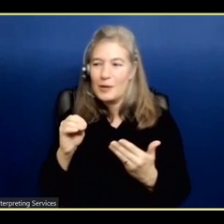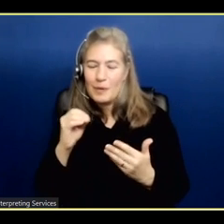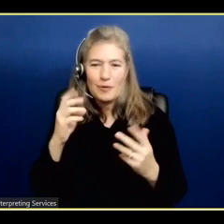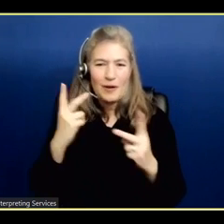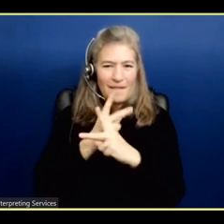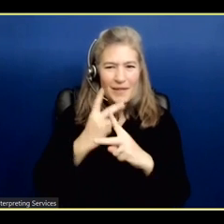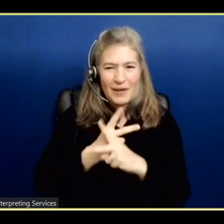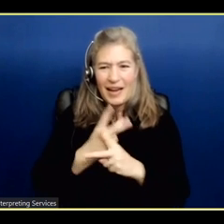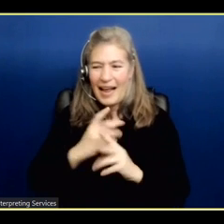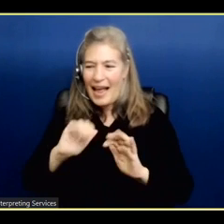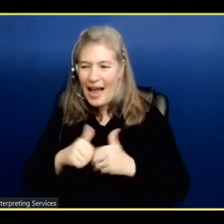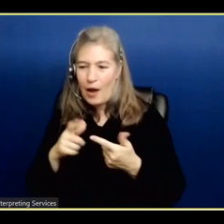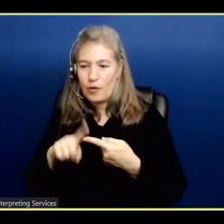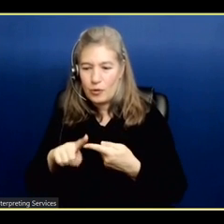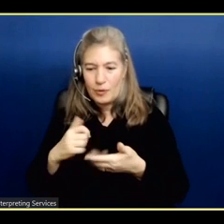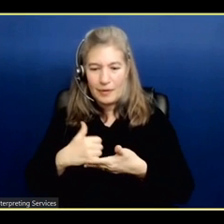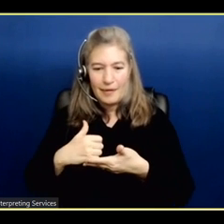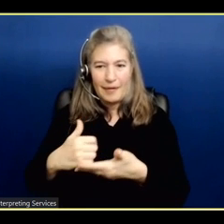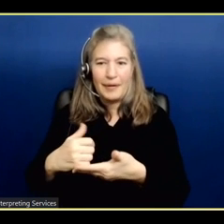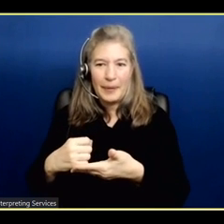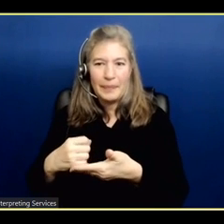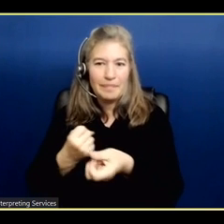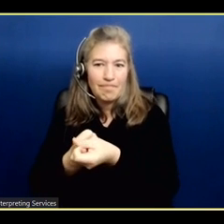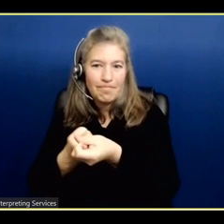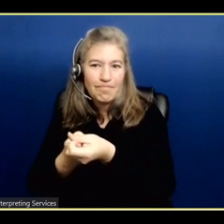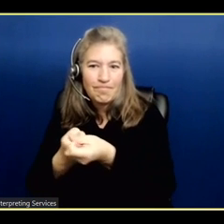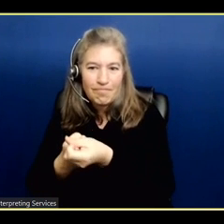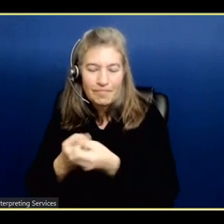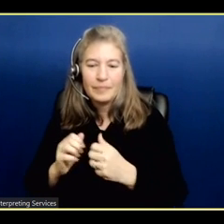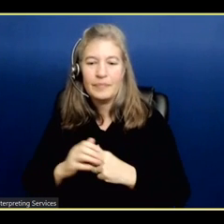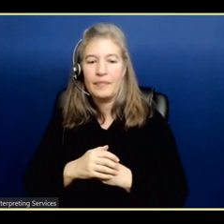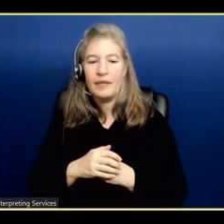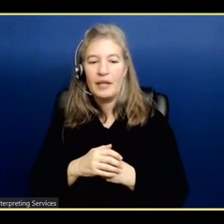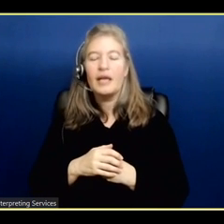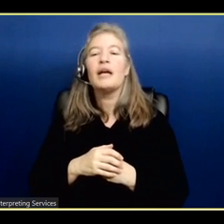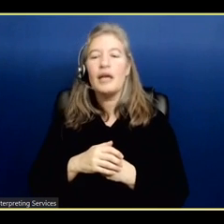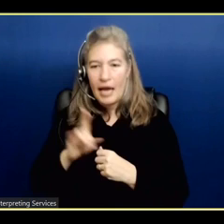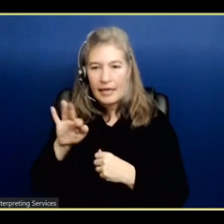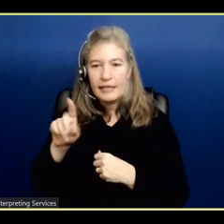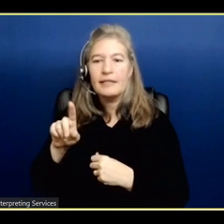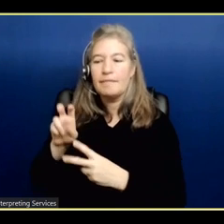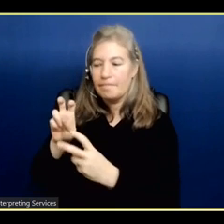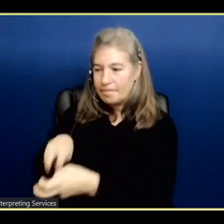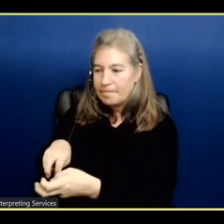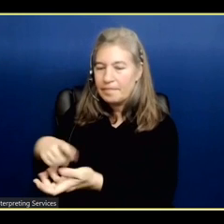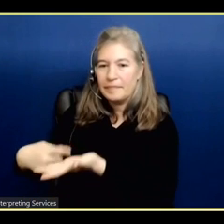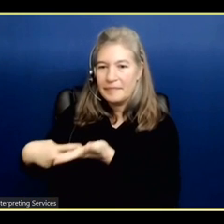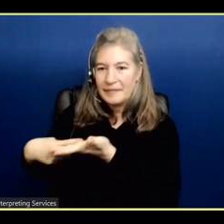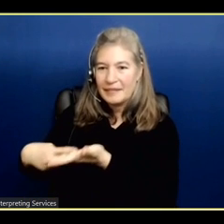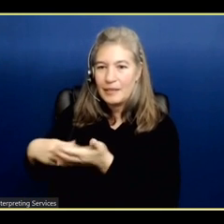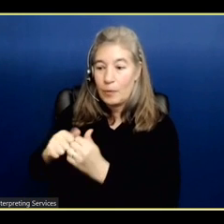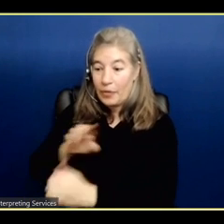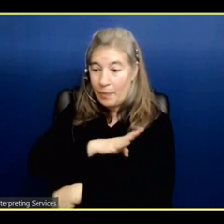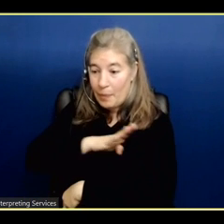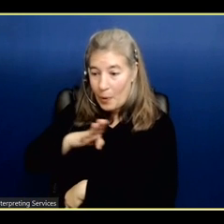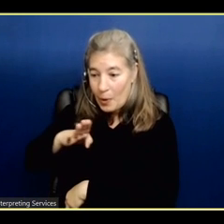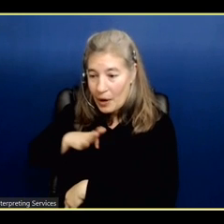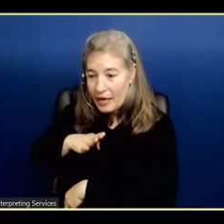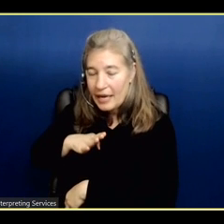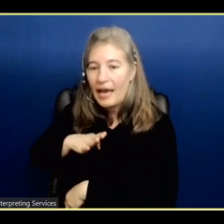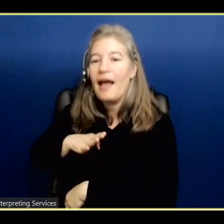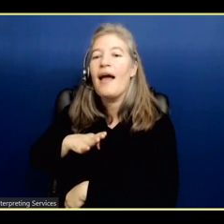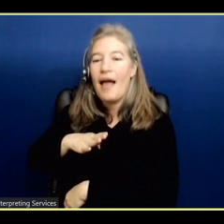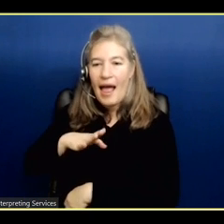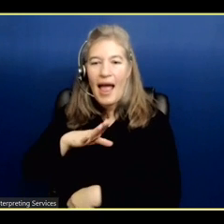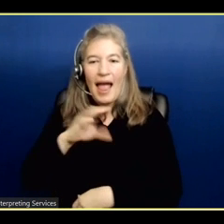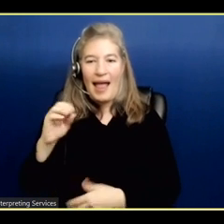the bucket that we had. What would have been a May-June funding announcement date turned into moving upwards of $35,000